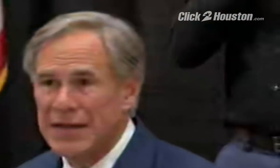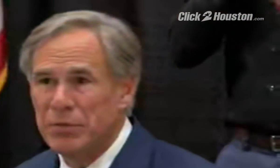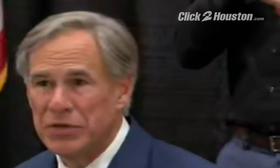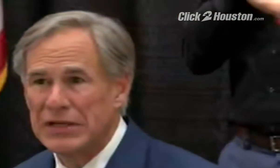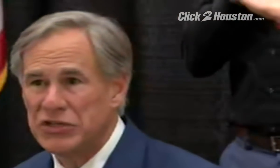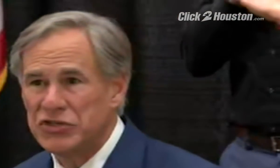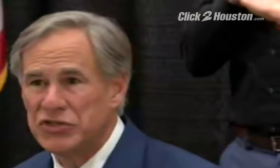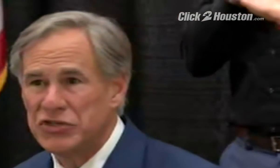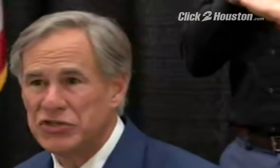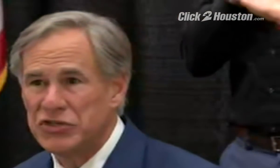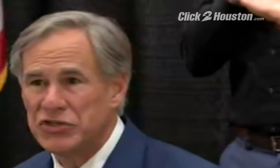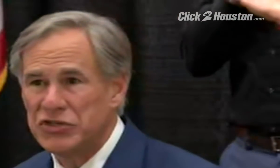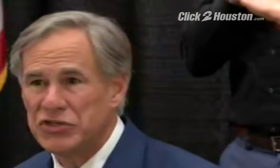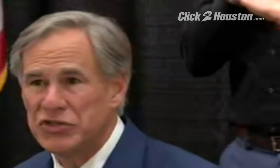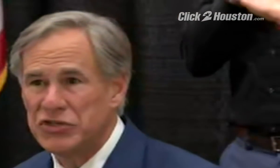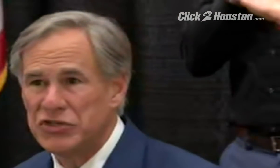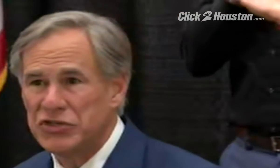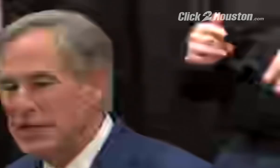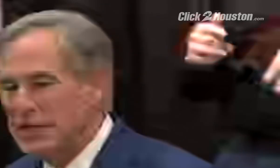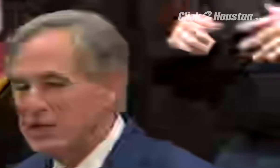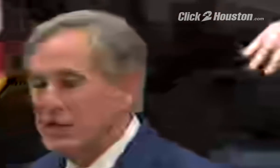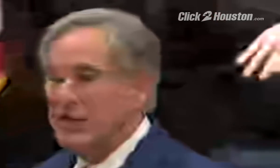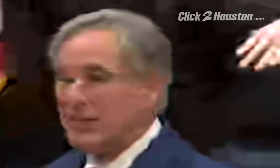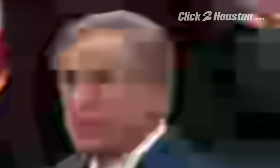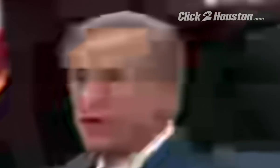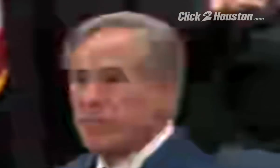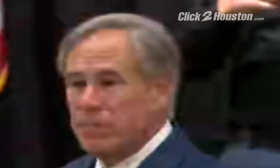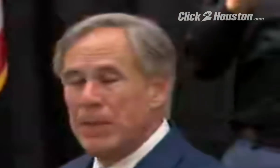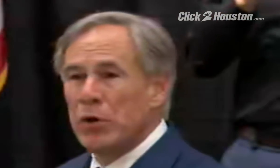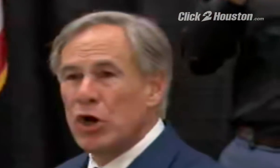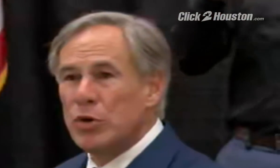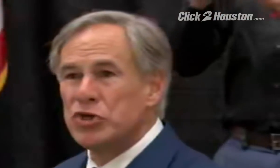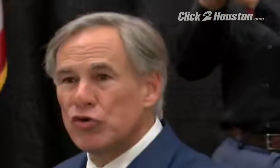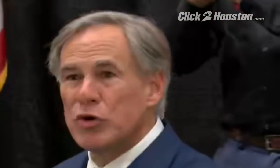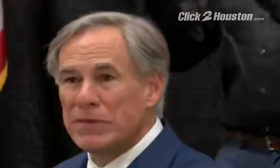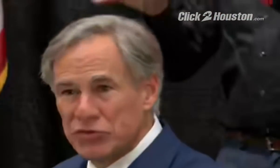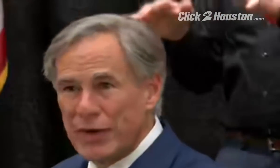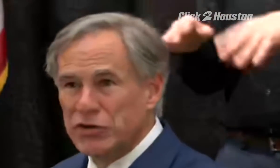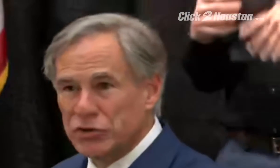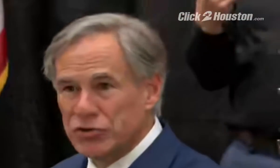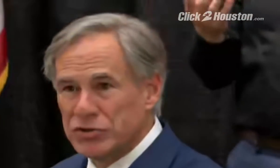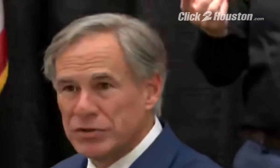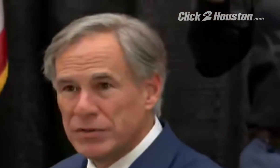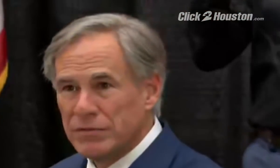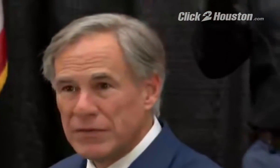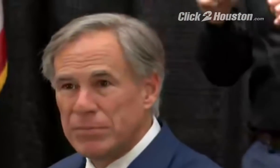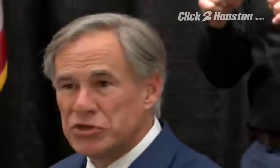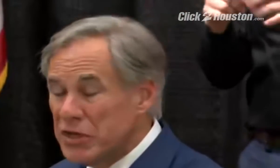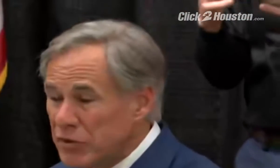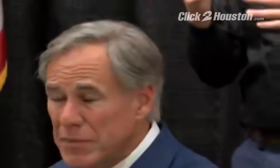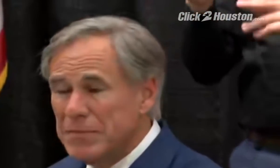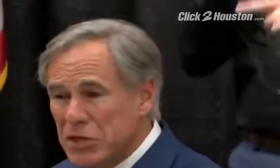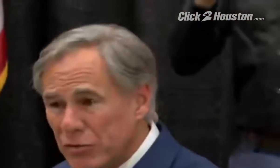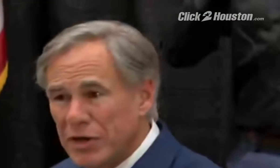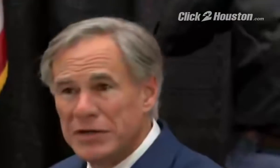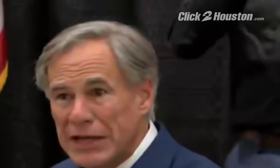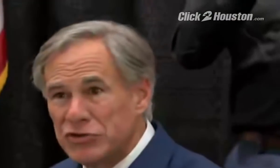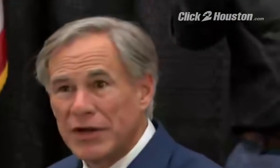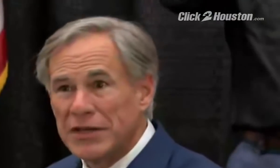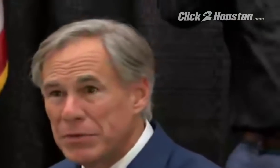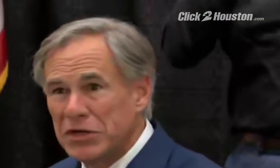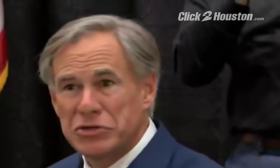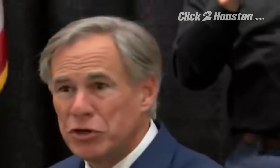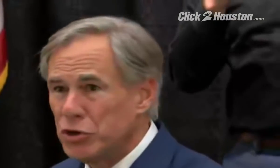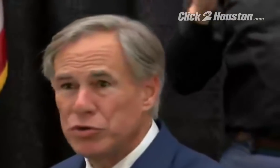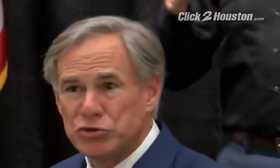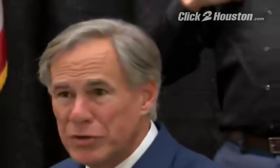easy example that leads to a big spreading event. And that is if people go into a group of strangers, they perceive there may be a greater danger